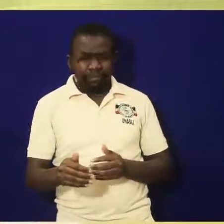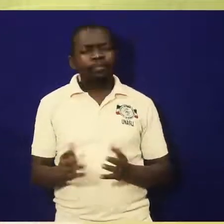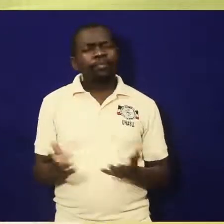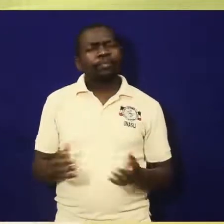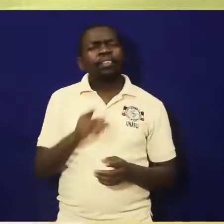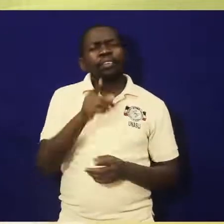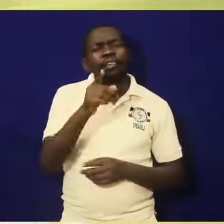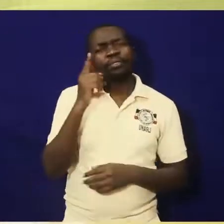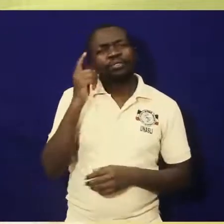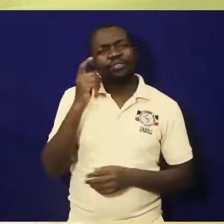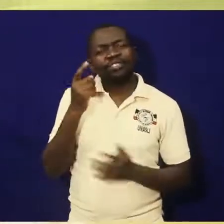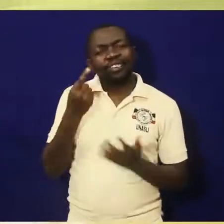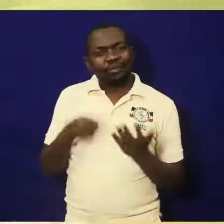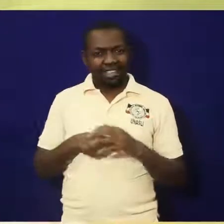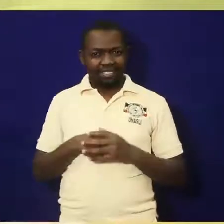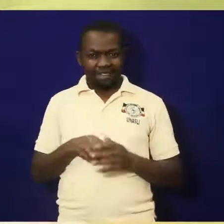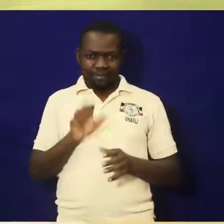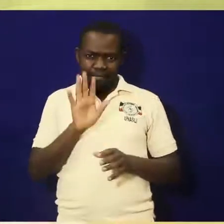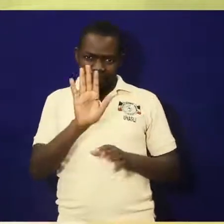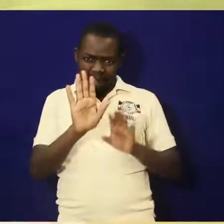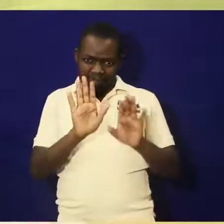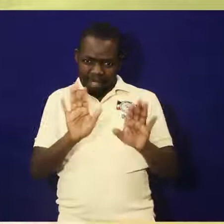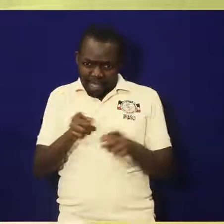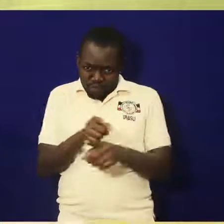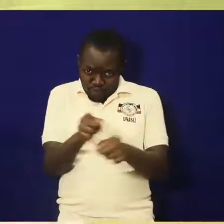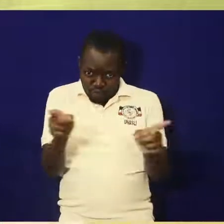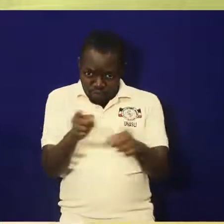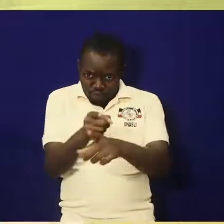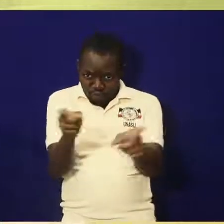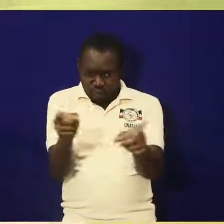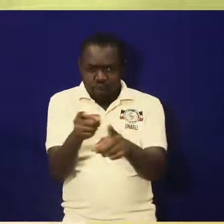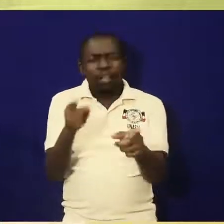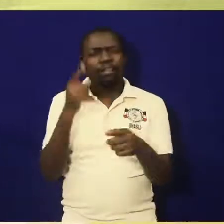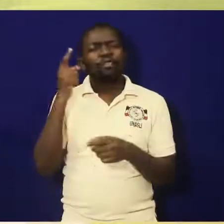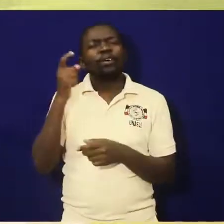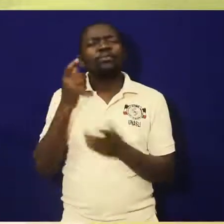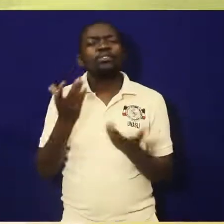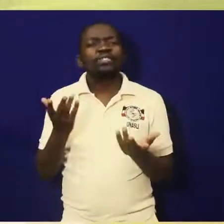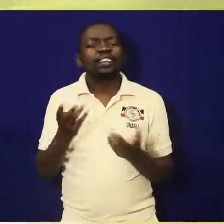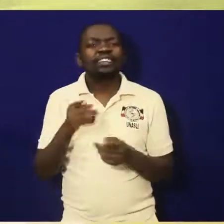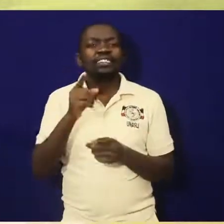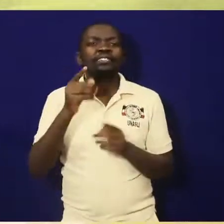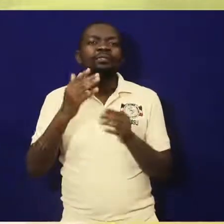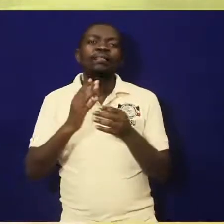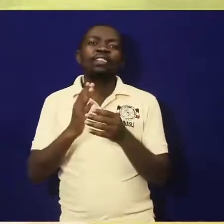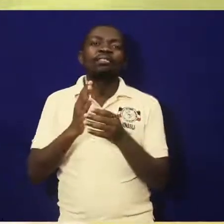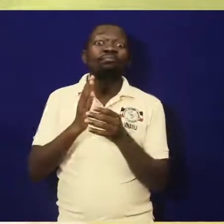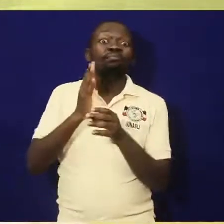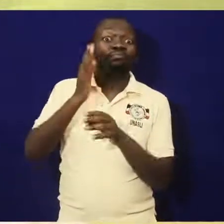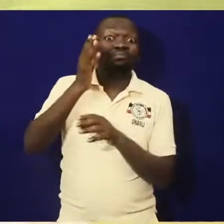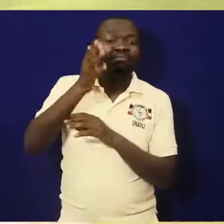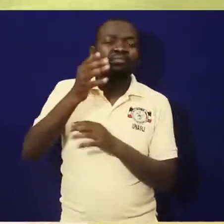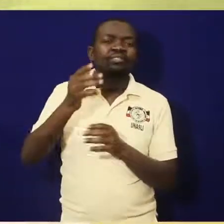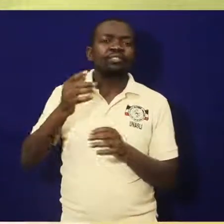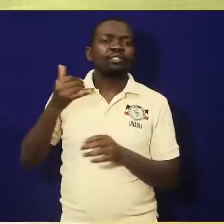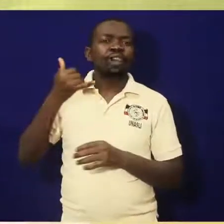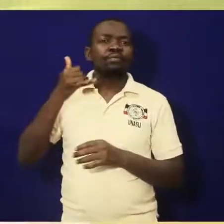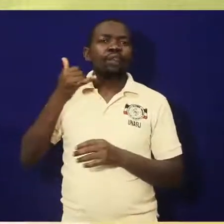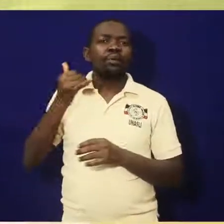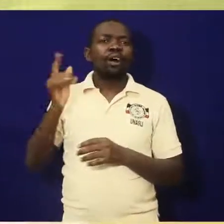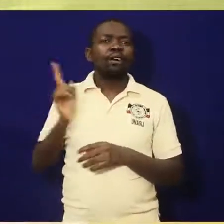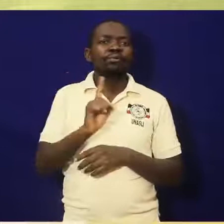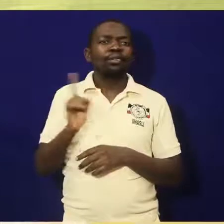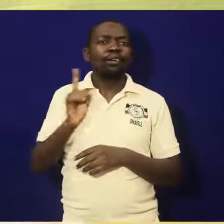What do you think, you yourself, what do you think will be the ringtones of the future